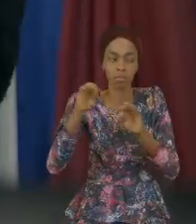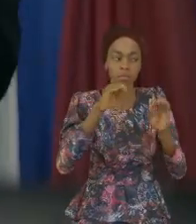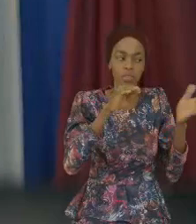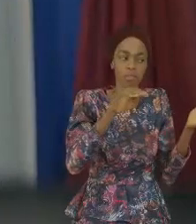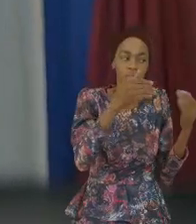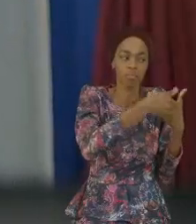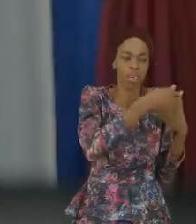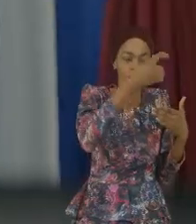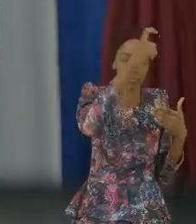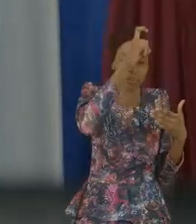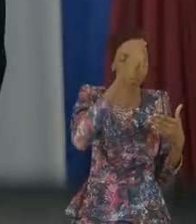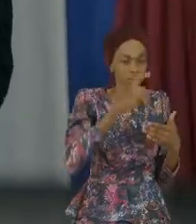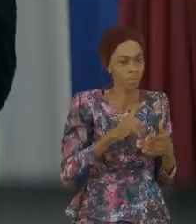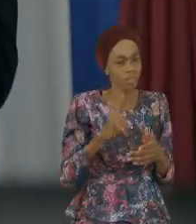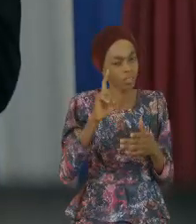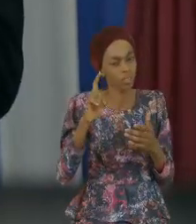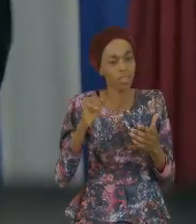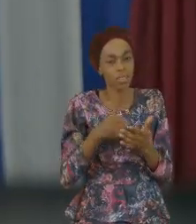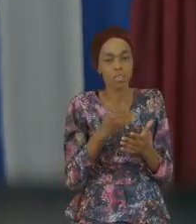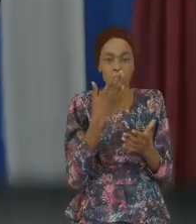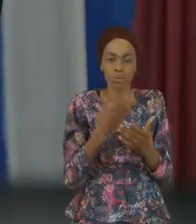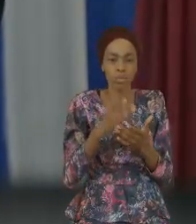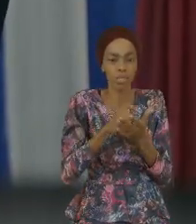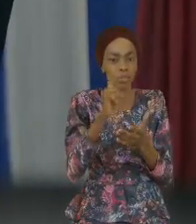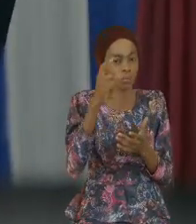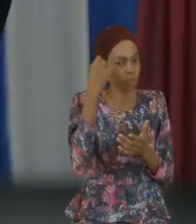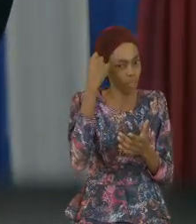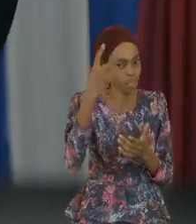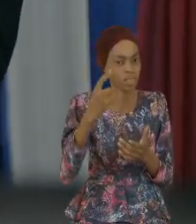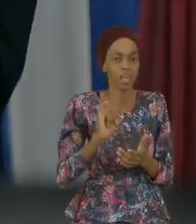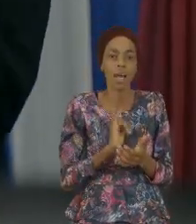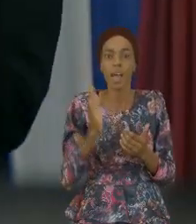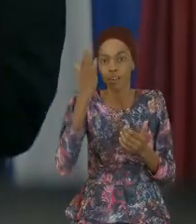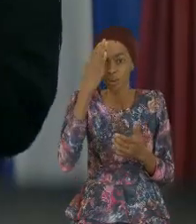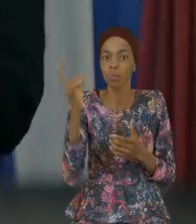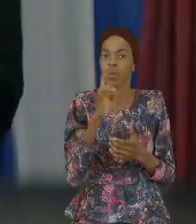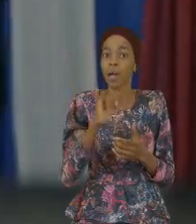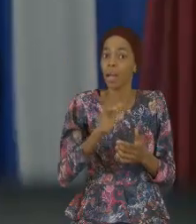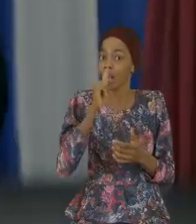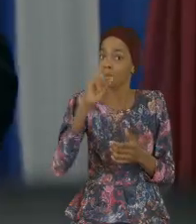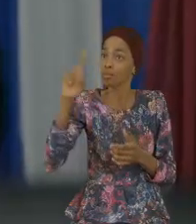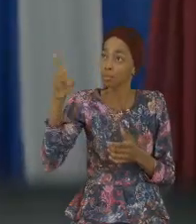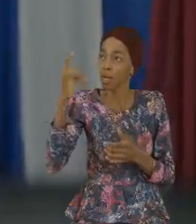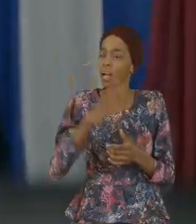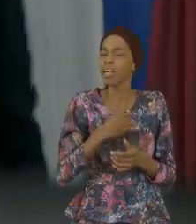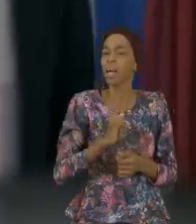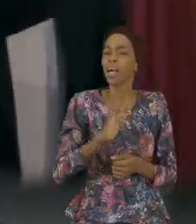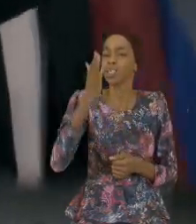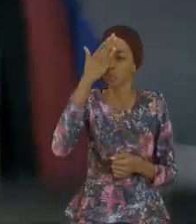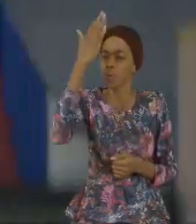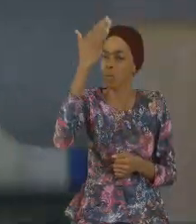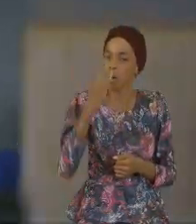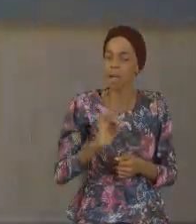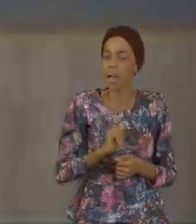when you understand, I know where I'm going, and I know why I am going there, in